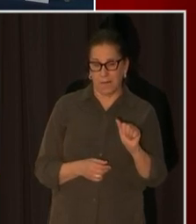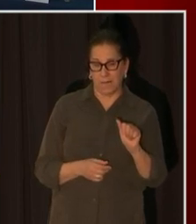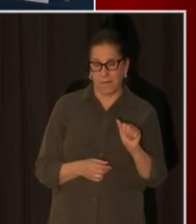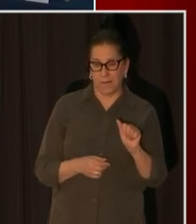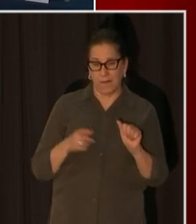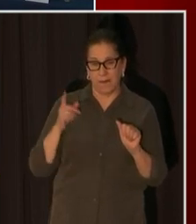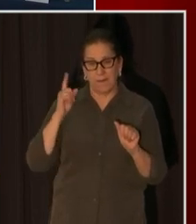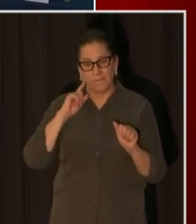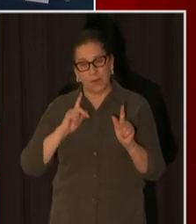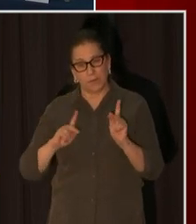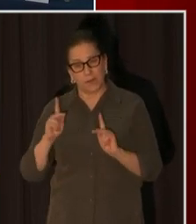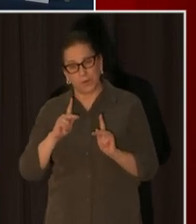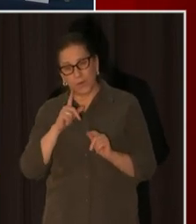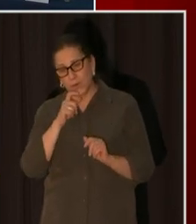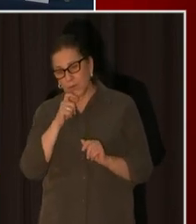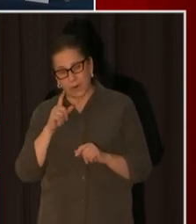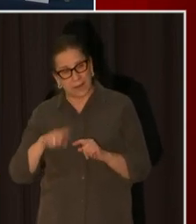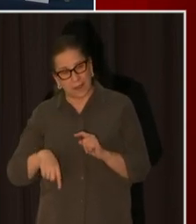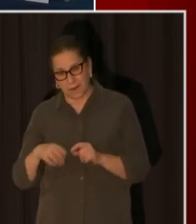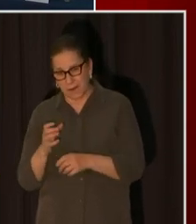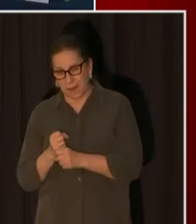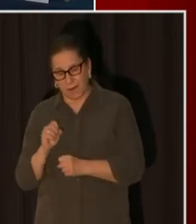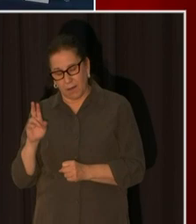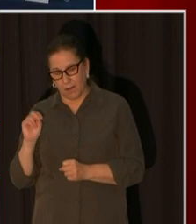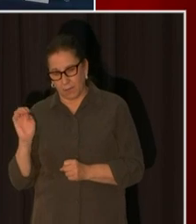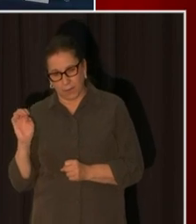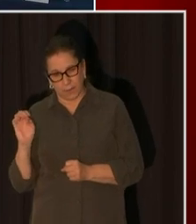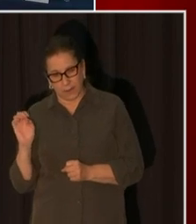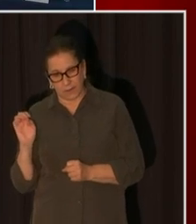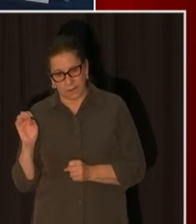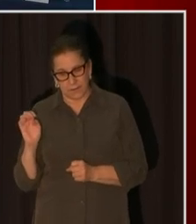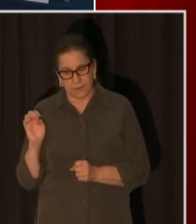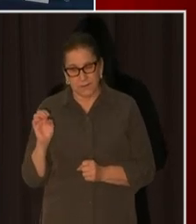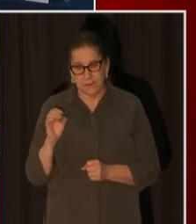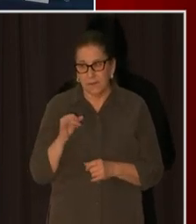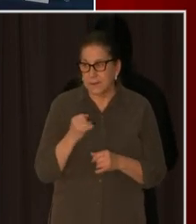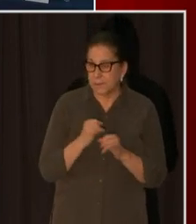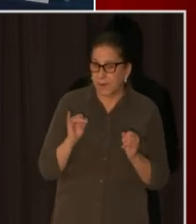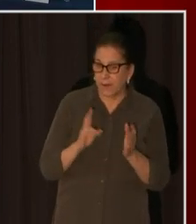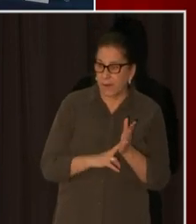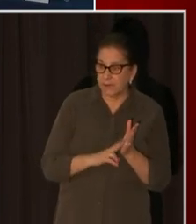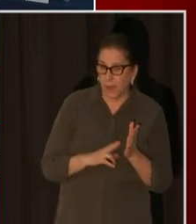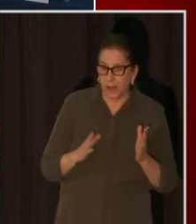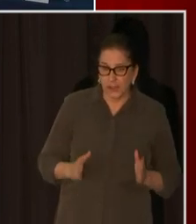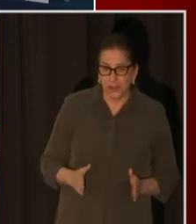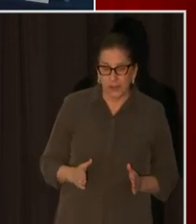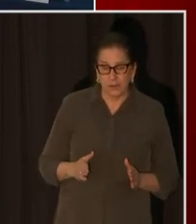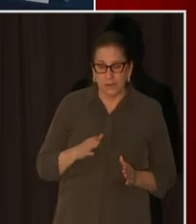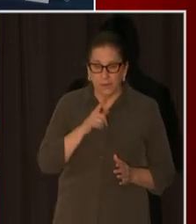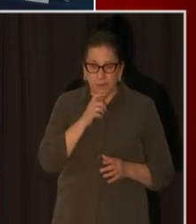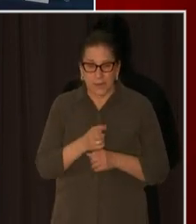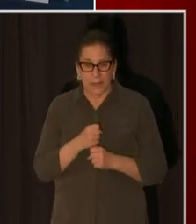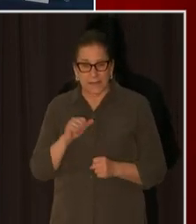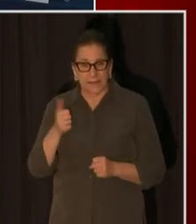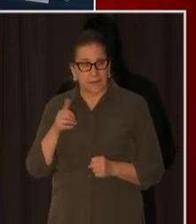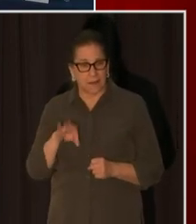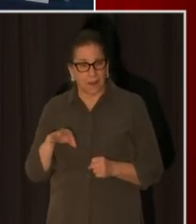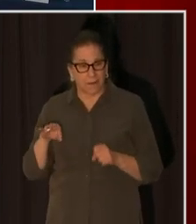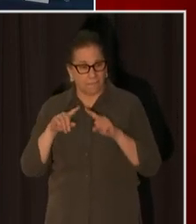Now I am trying to apply for the PUA program, and it says that I must be denied